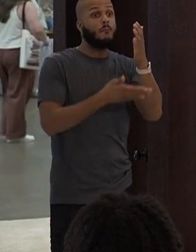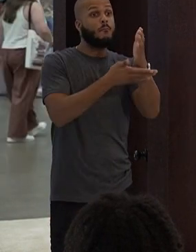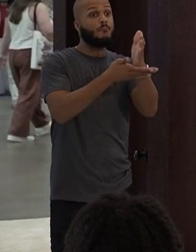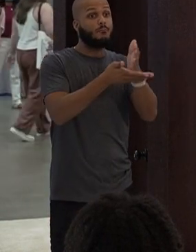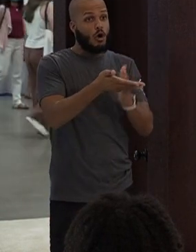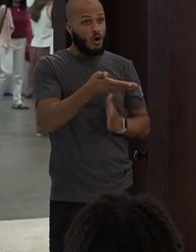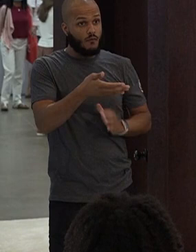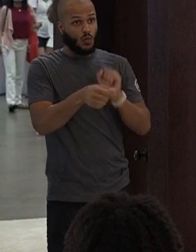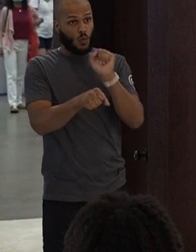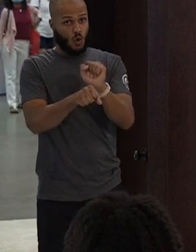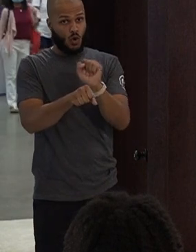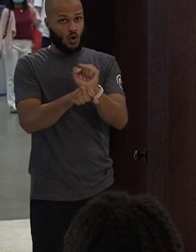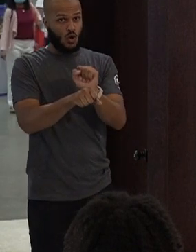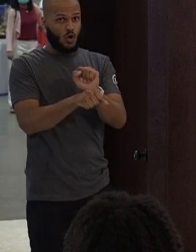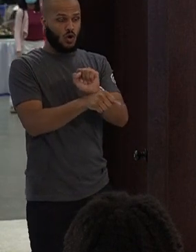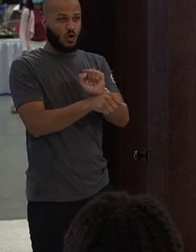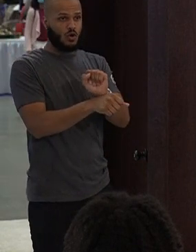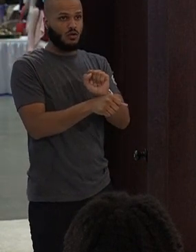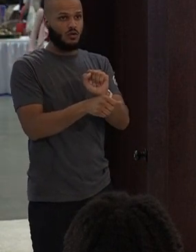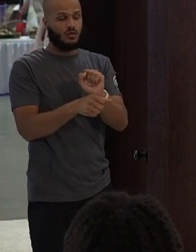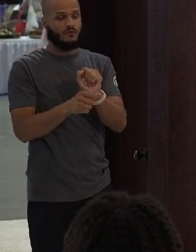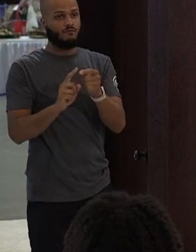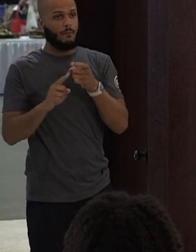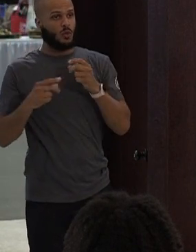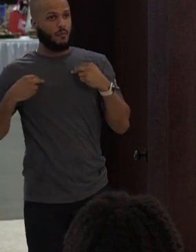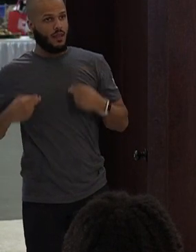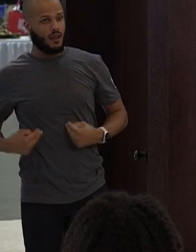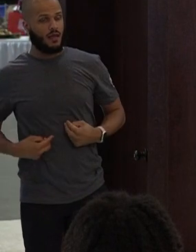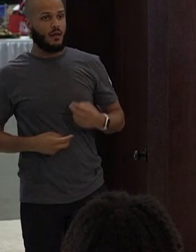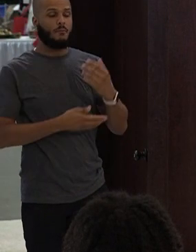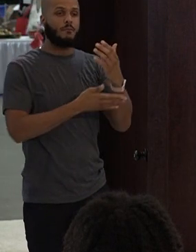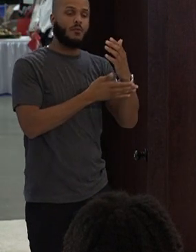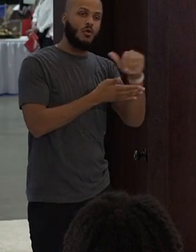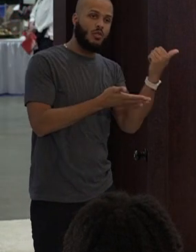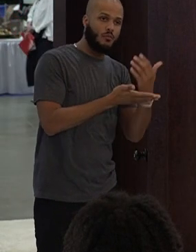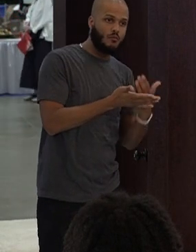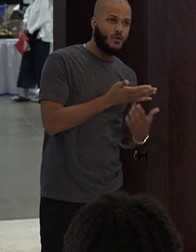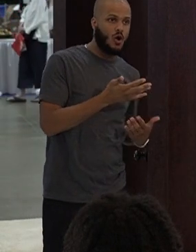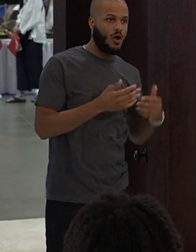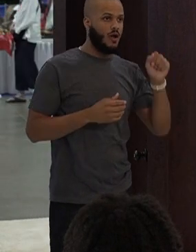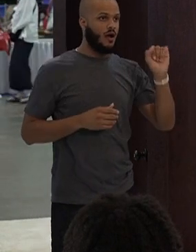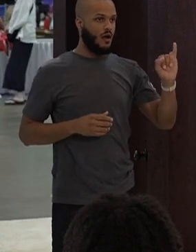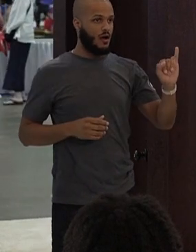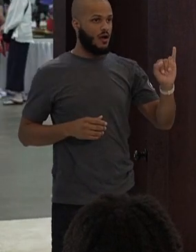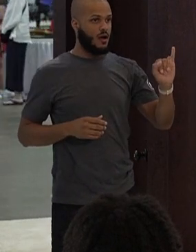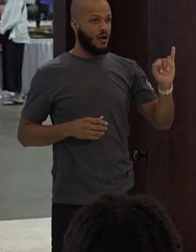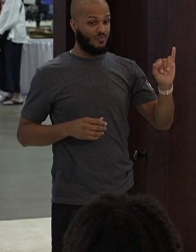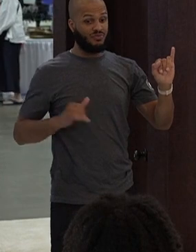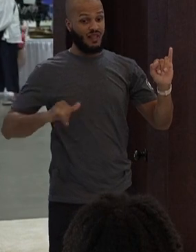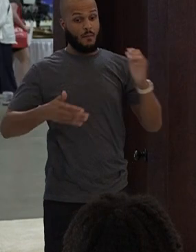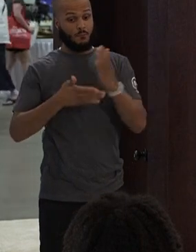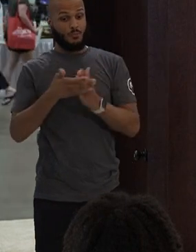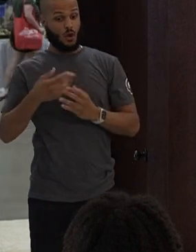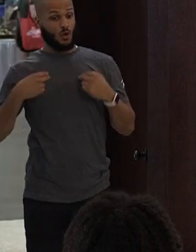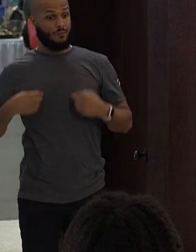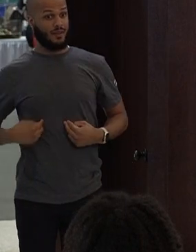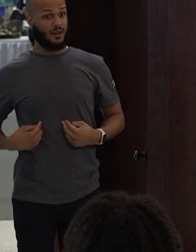created by a human being and part of it's created by AI, then the part created by a human being